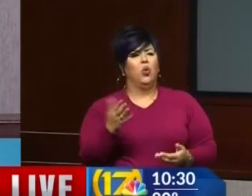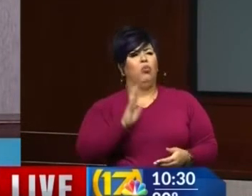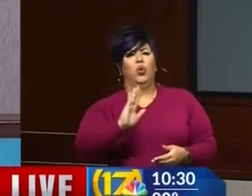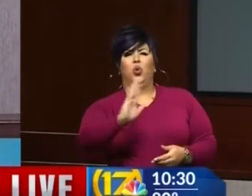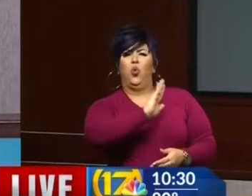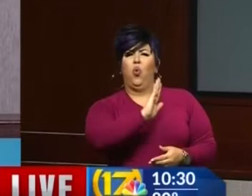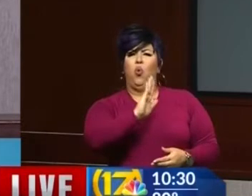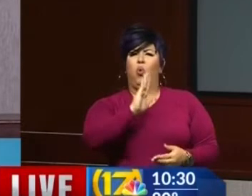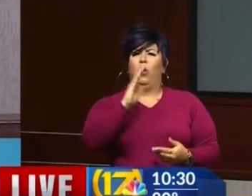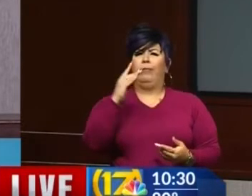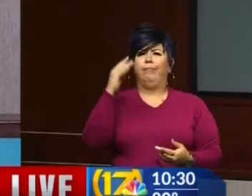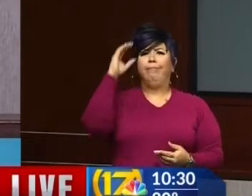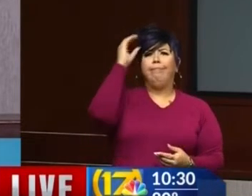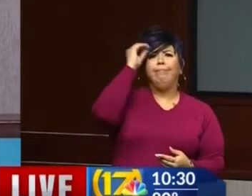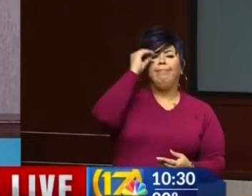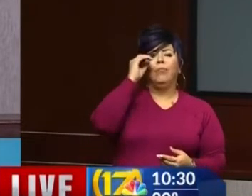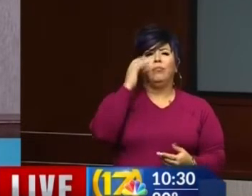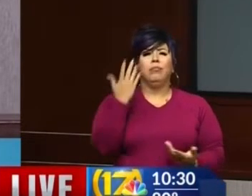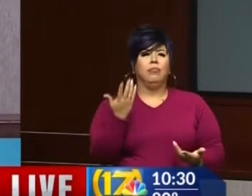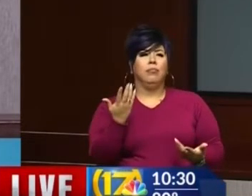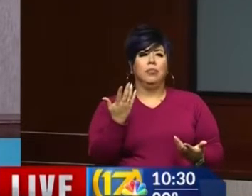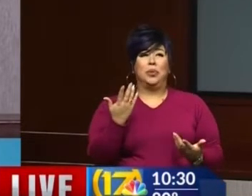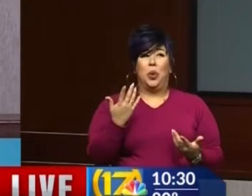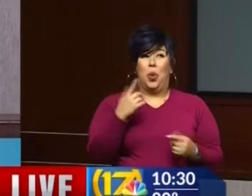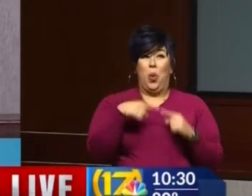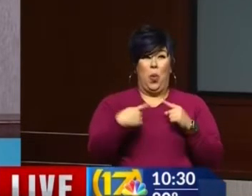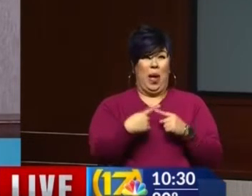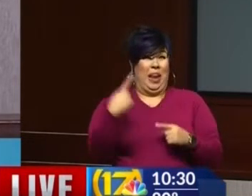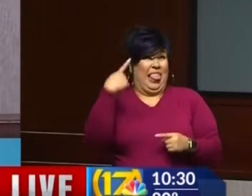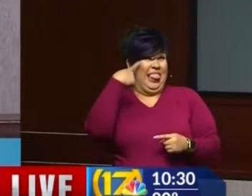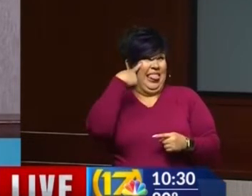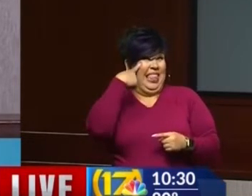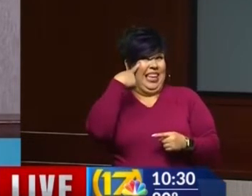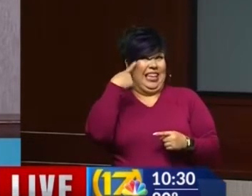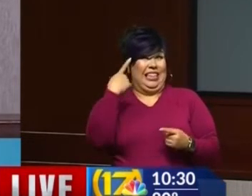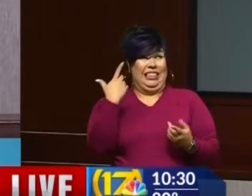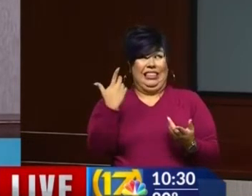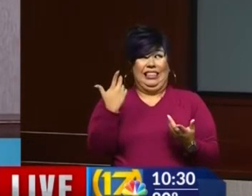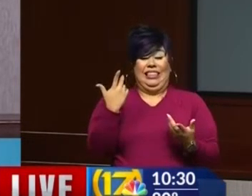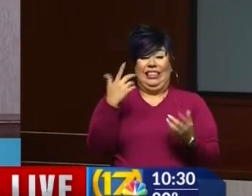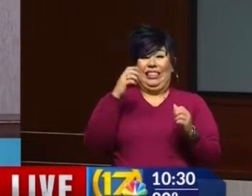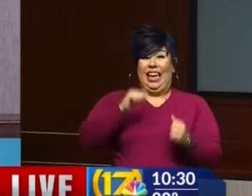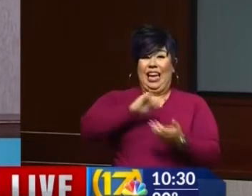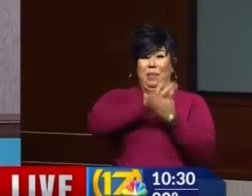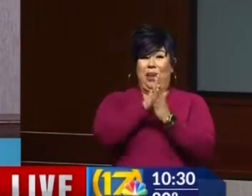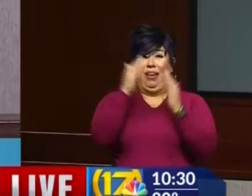what their estimate is for when we might be able to move out of this most restrictive tier.